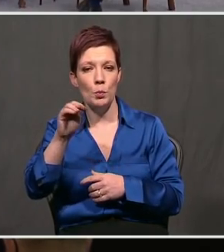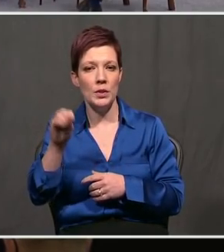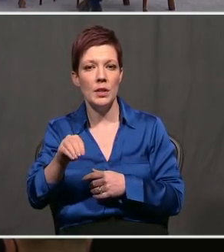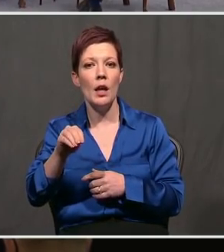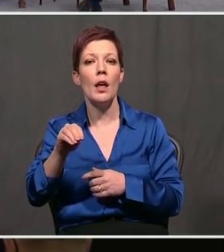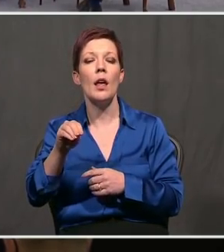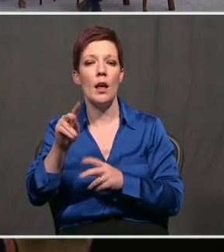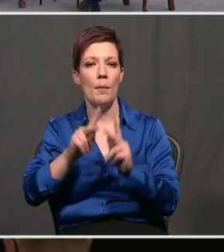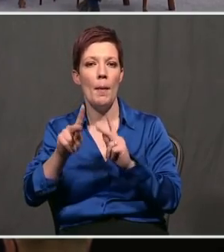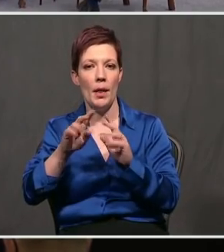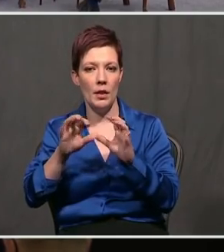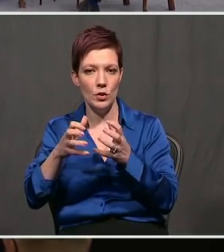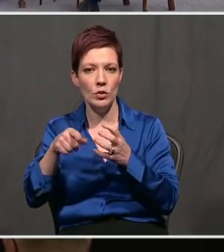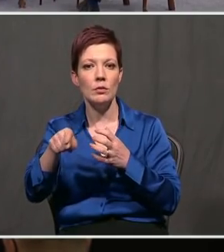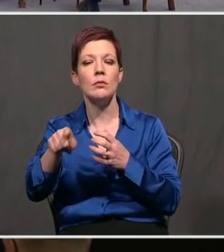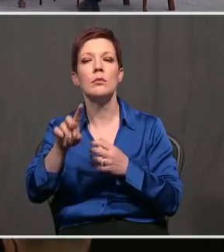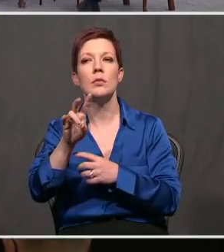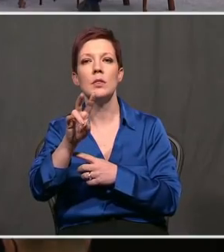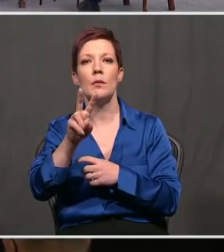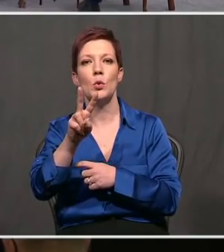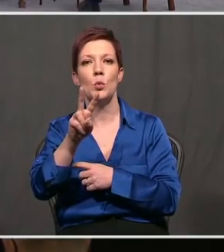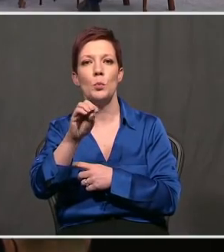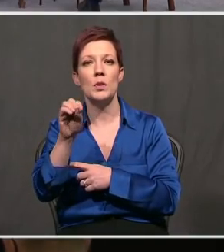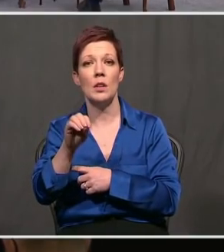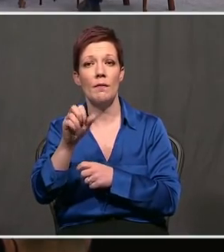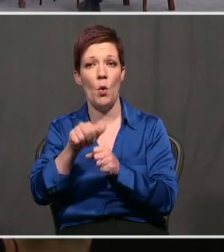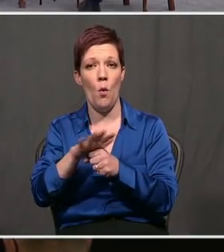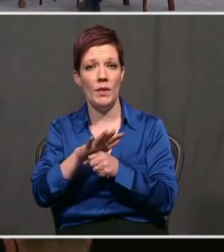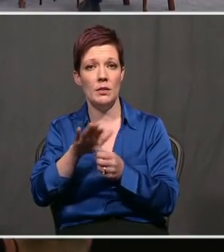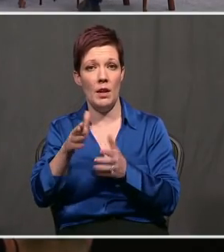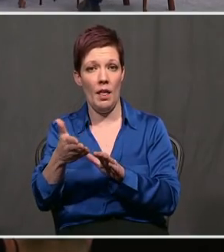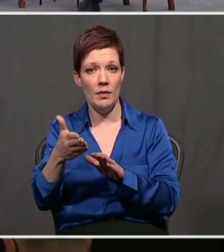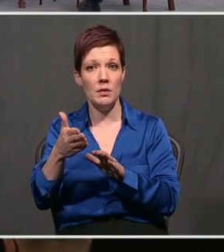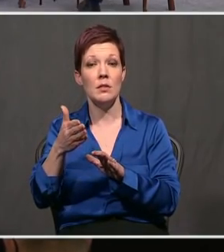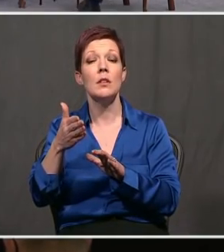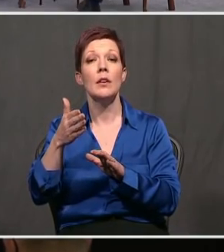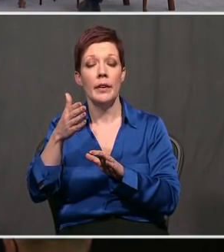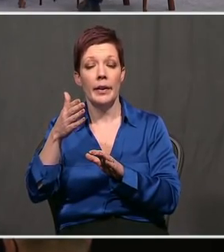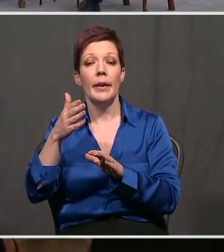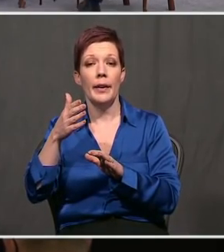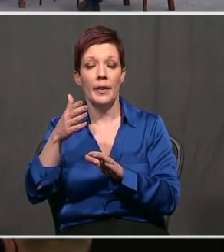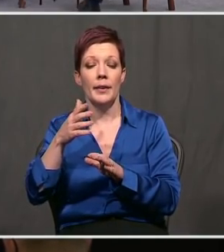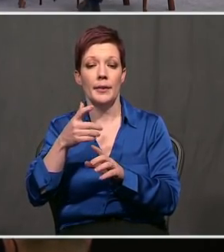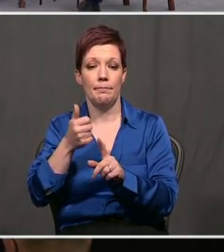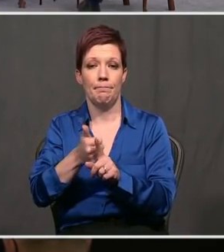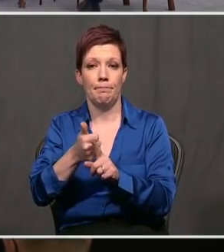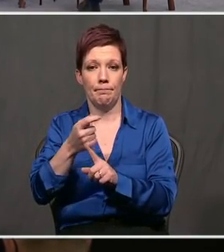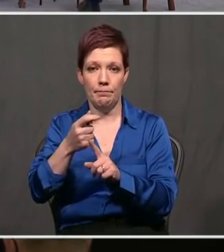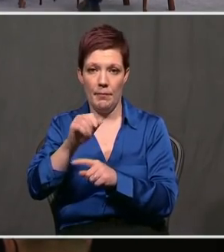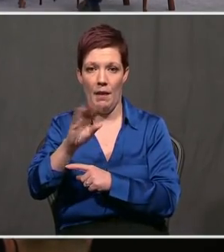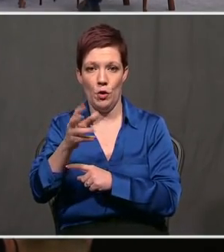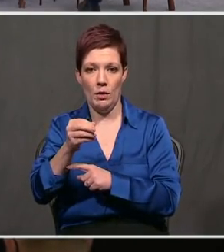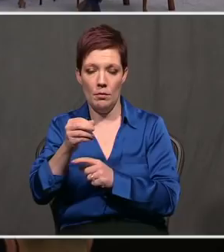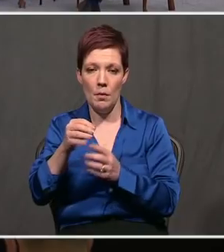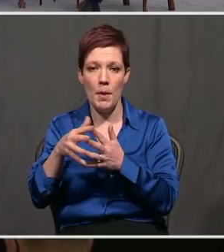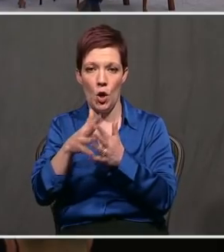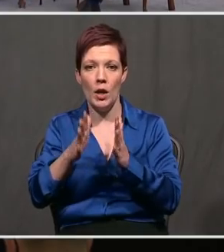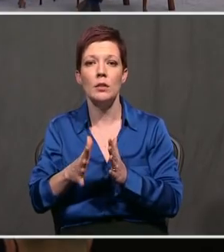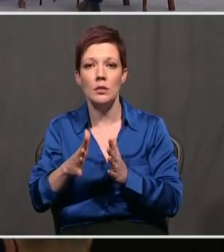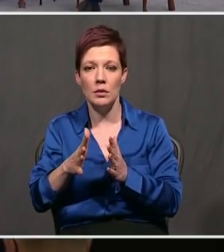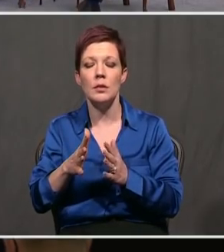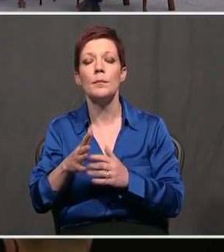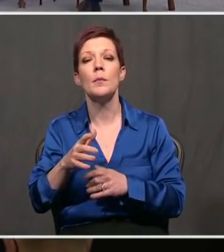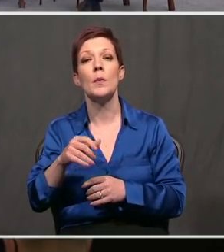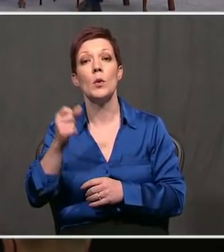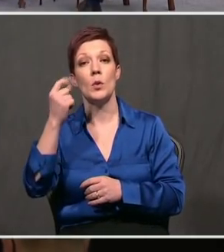time 70% of COVID deaths were among African Americans. So I created a health equity task force that then folded on top of the